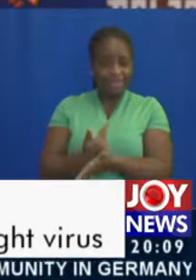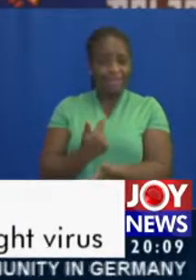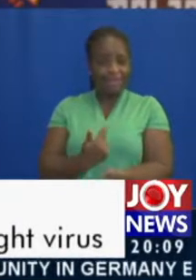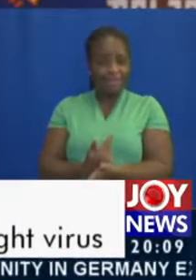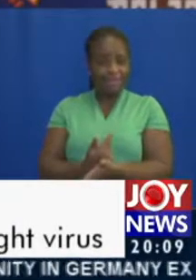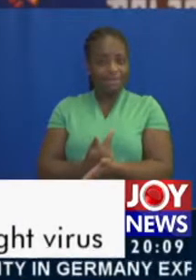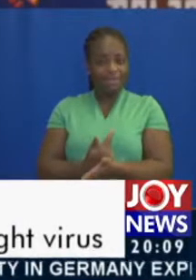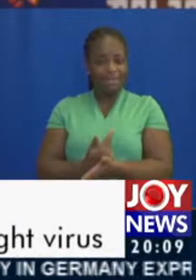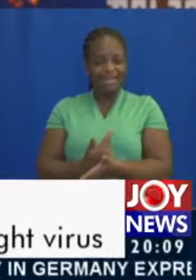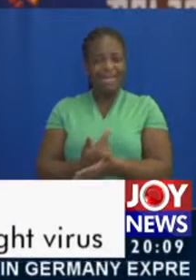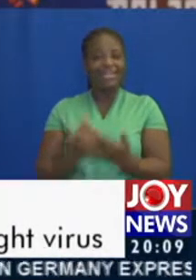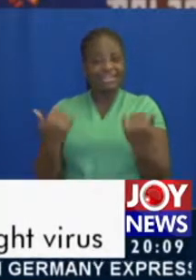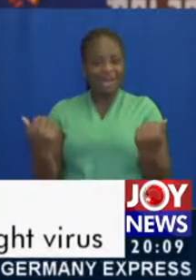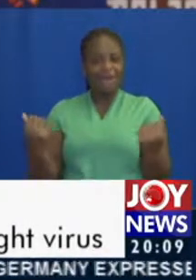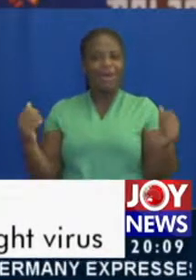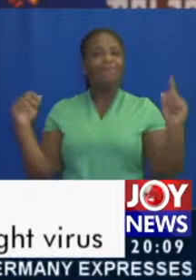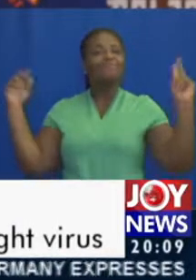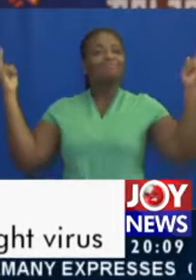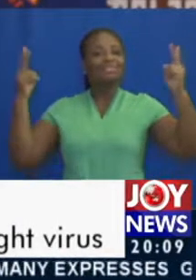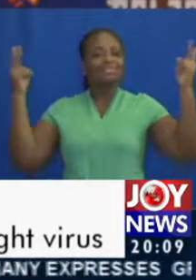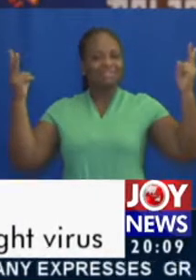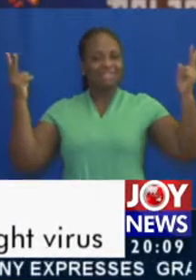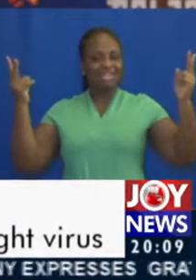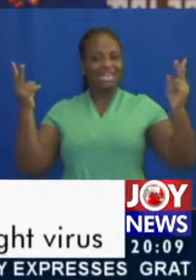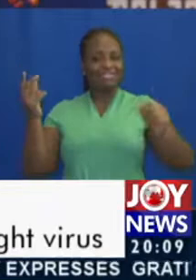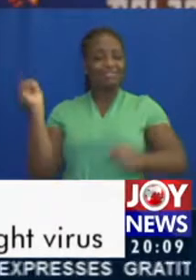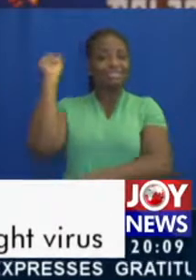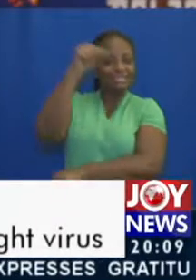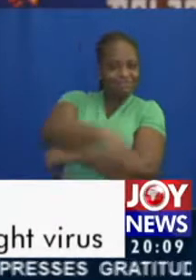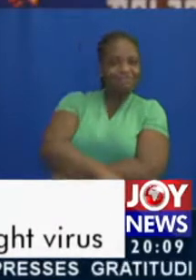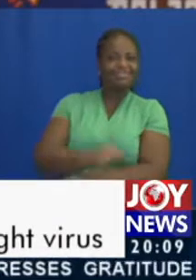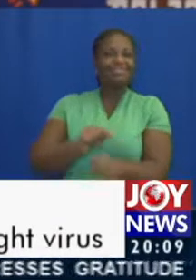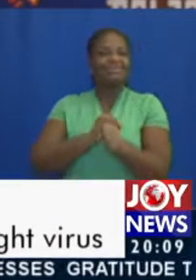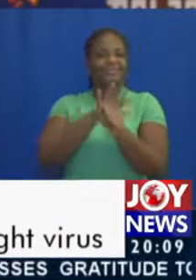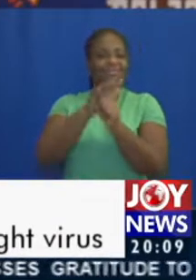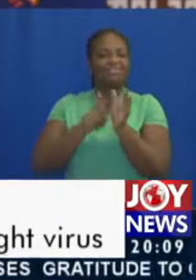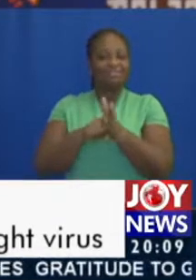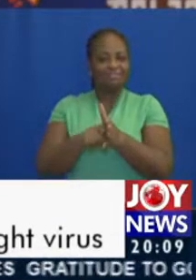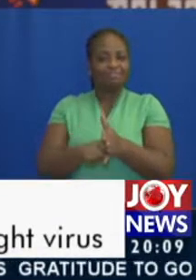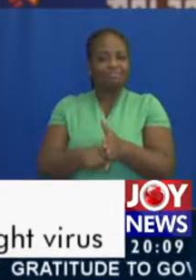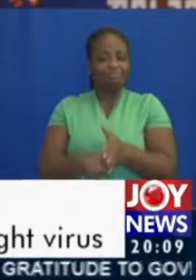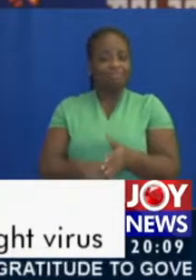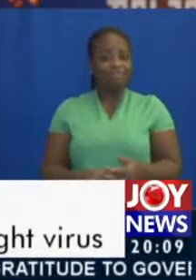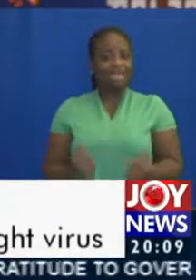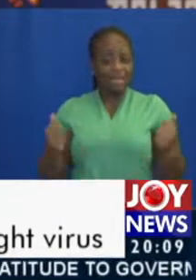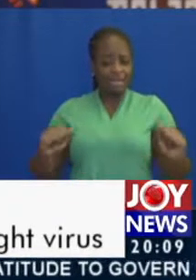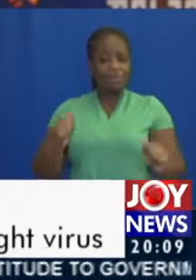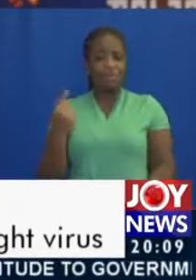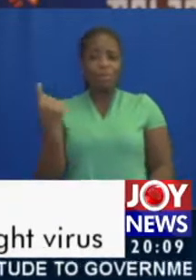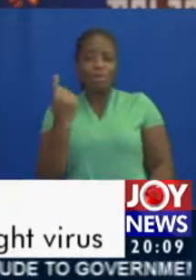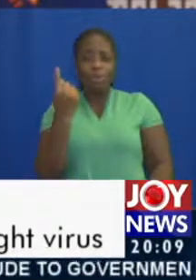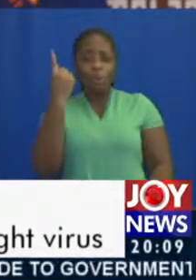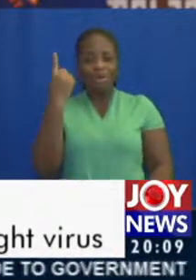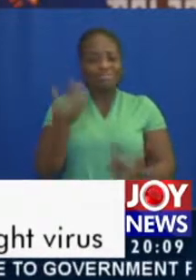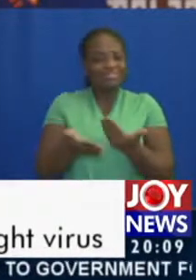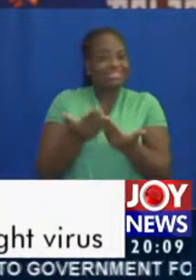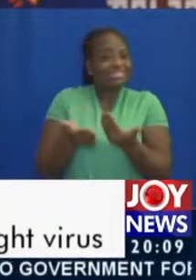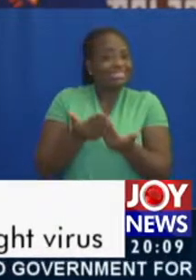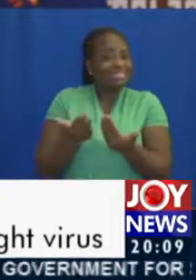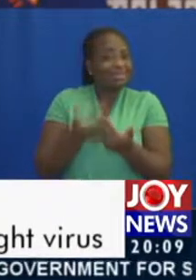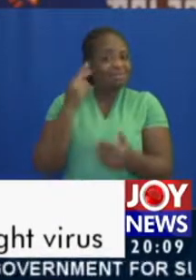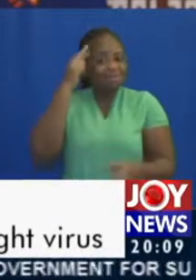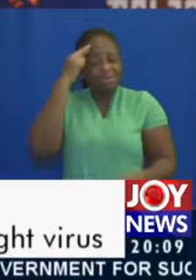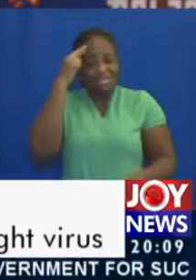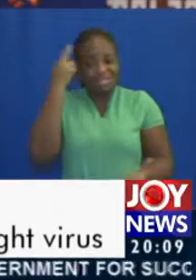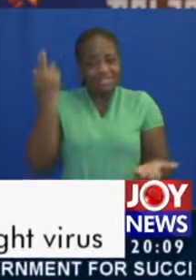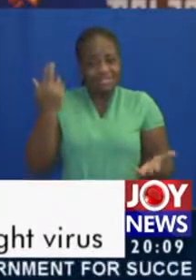battle to defeat COVID-19. There can be only one simple reason for this baseless